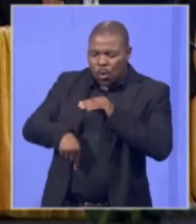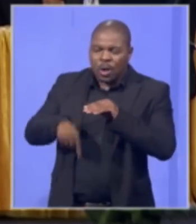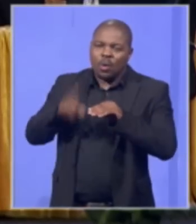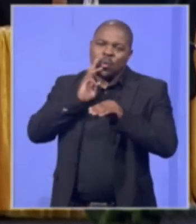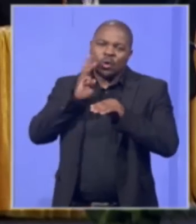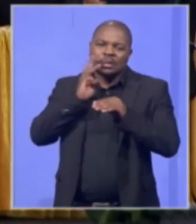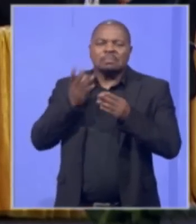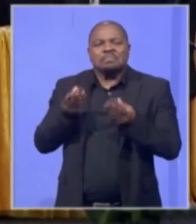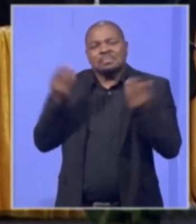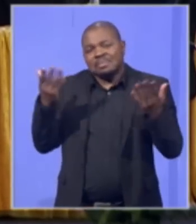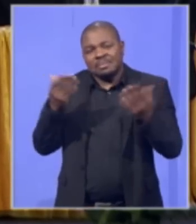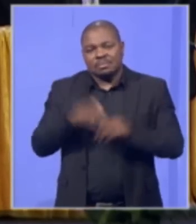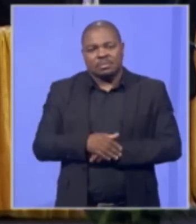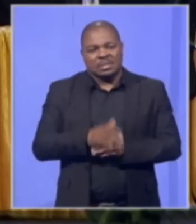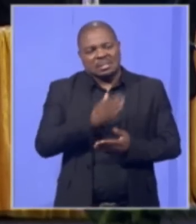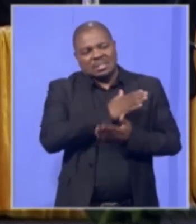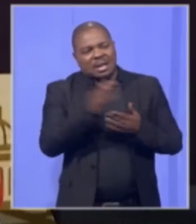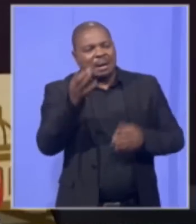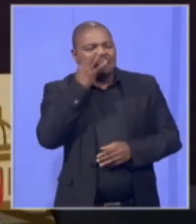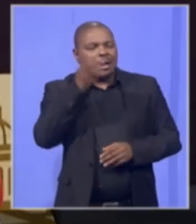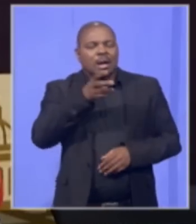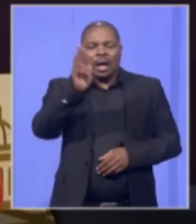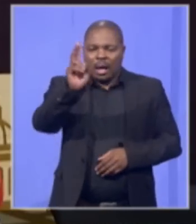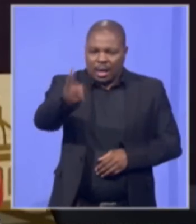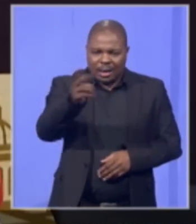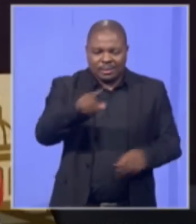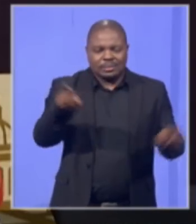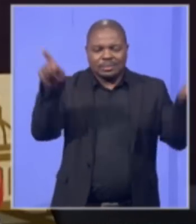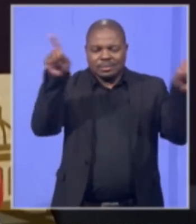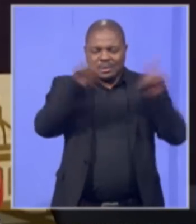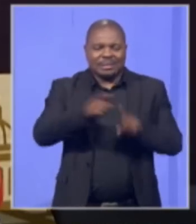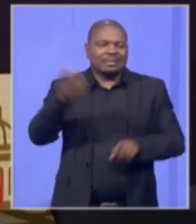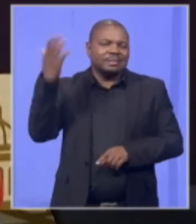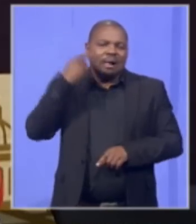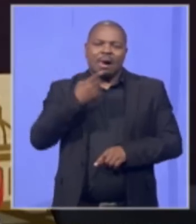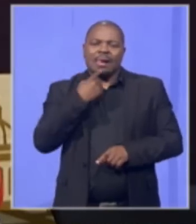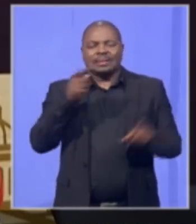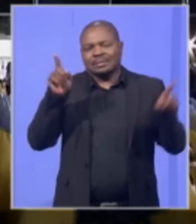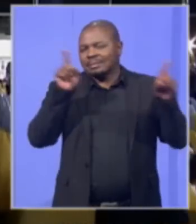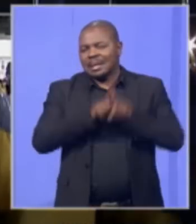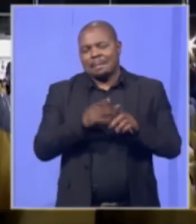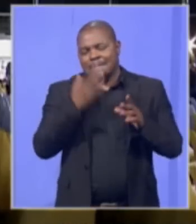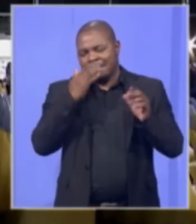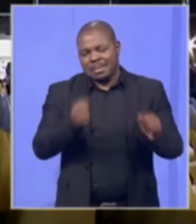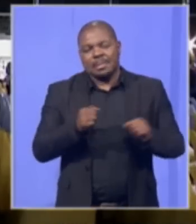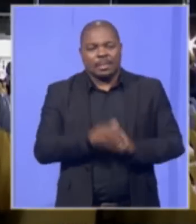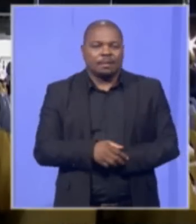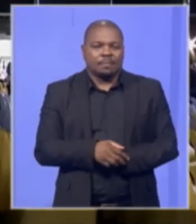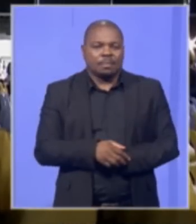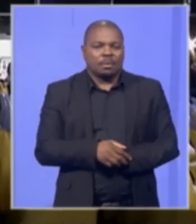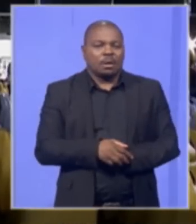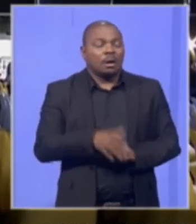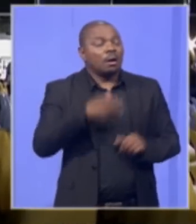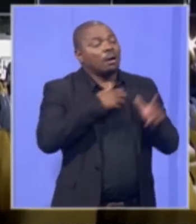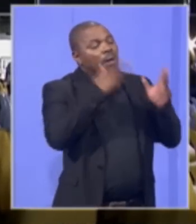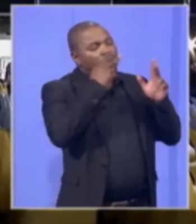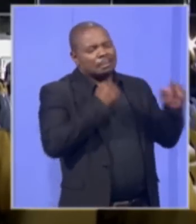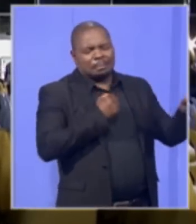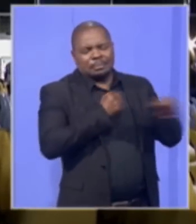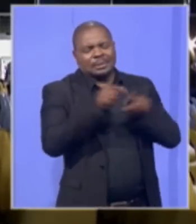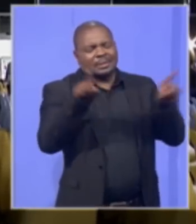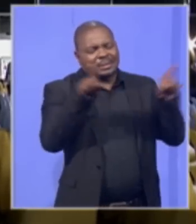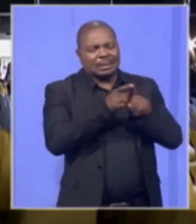puo ya gagwe e ne le poeletso ya seo se kileng sa buiwa mo nakong e fetileng. We've heard all these things previously.